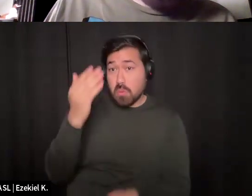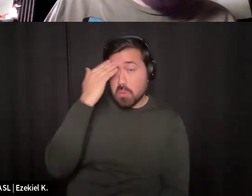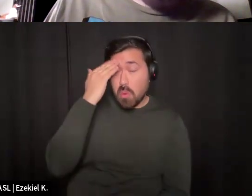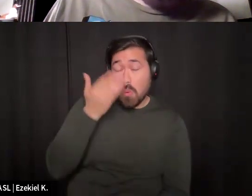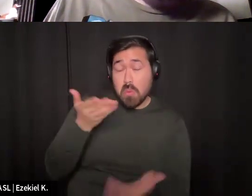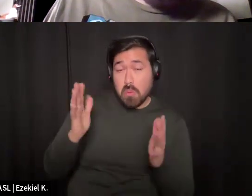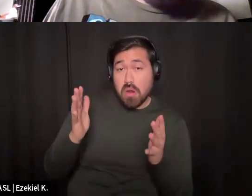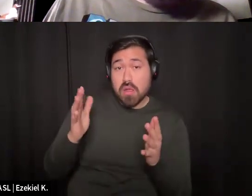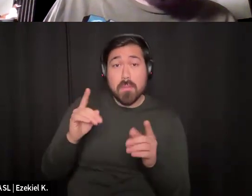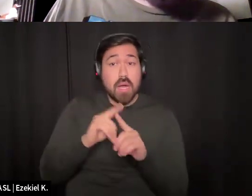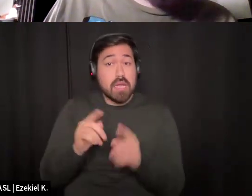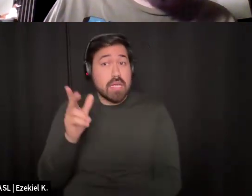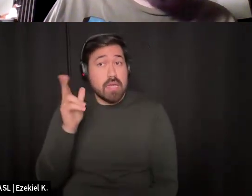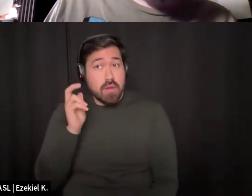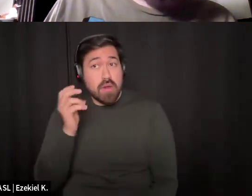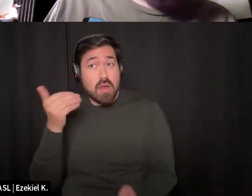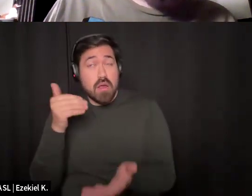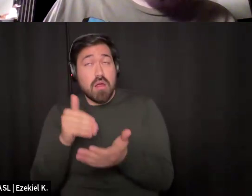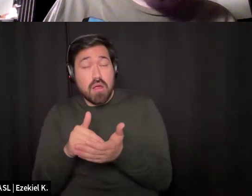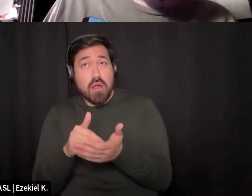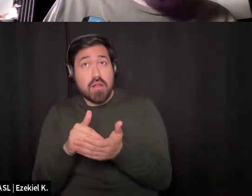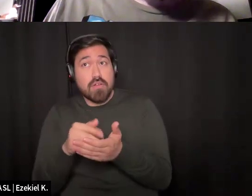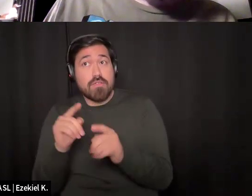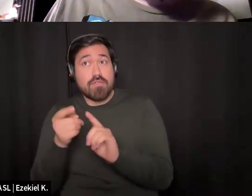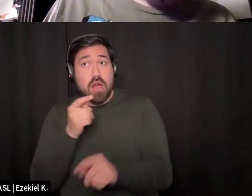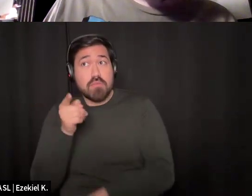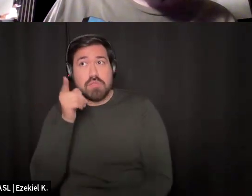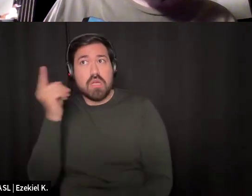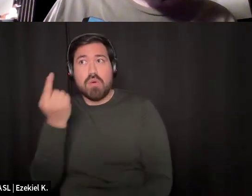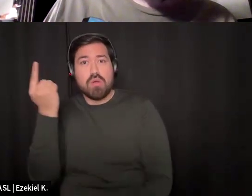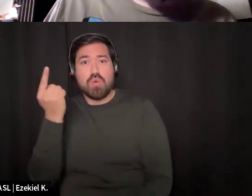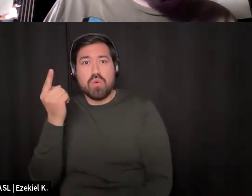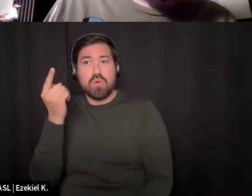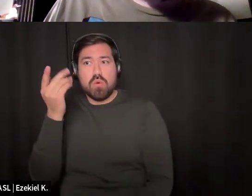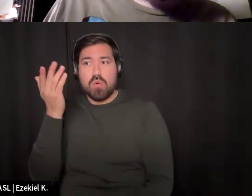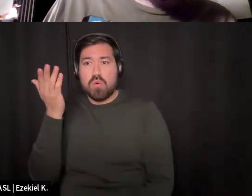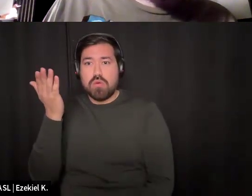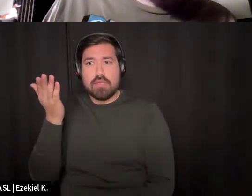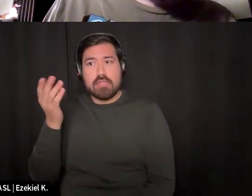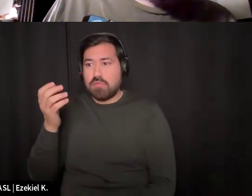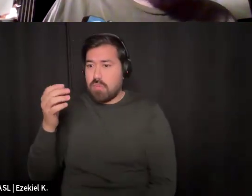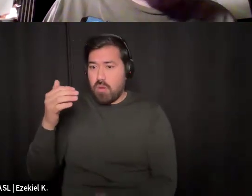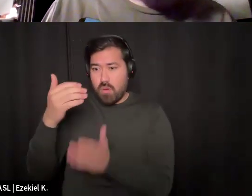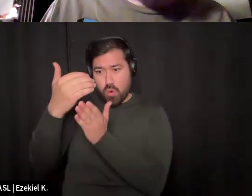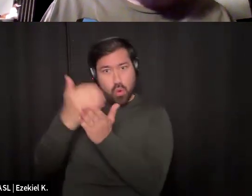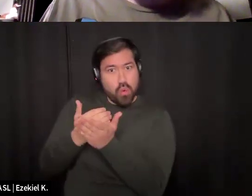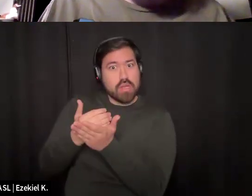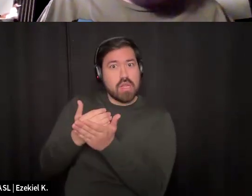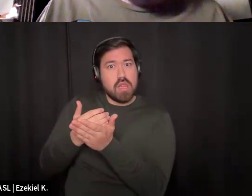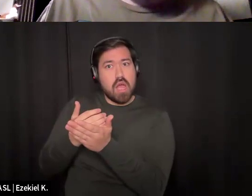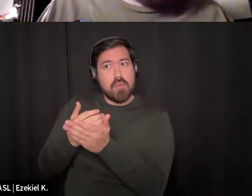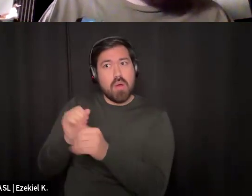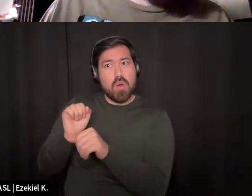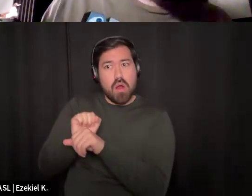getting able to hear that from someone who's made, a whole like curriculum out of this was very